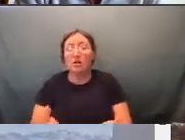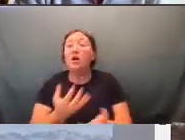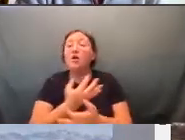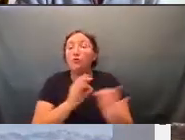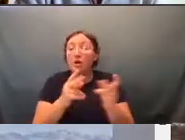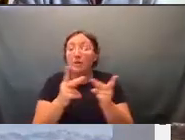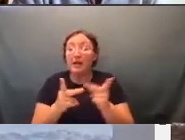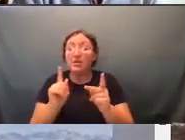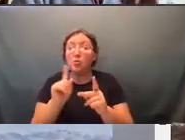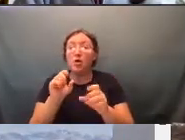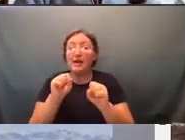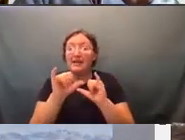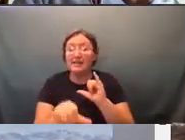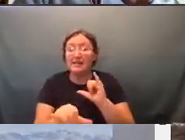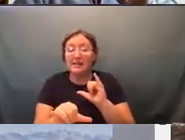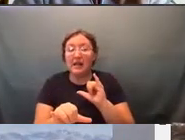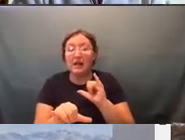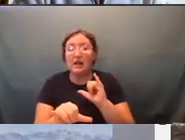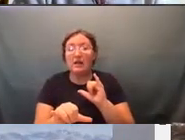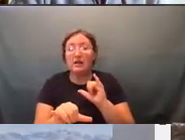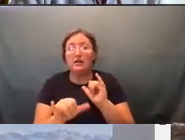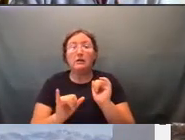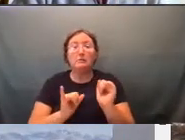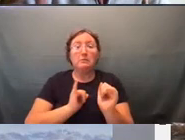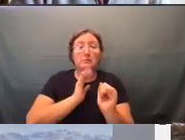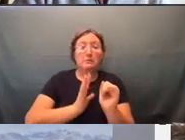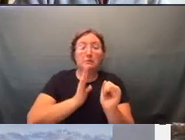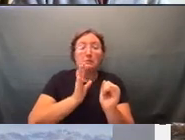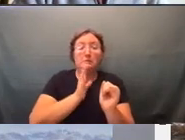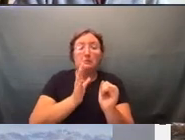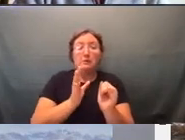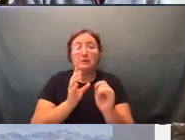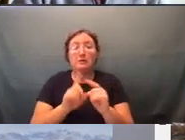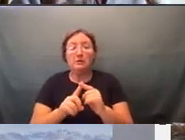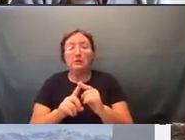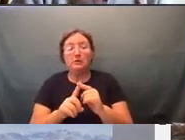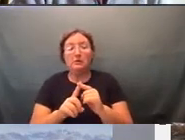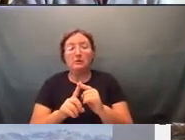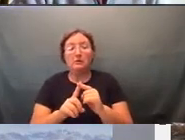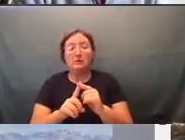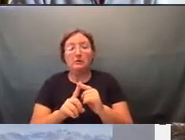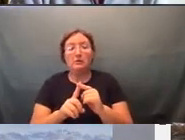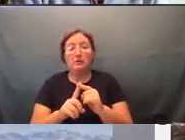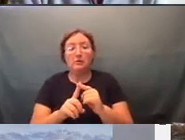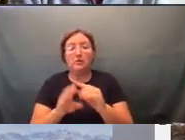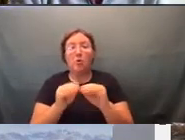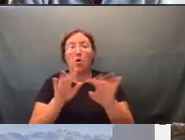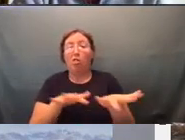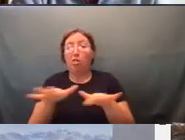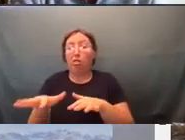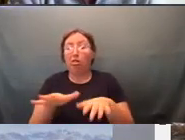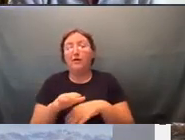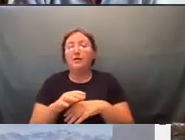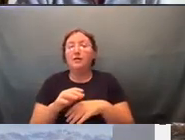park, from classiest to not least classy, but most outdoor rec oriented maybe.